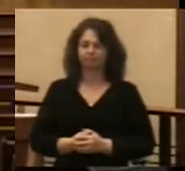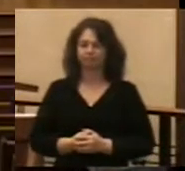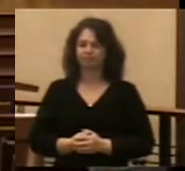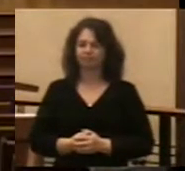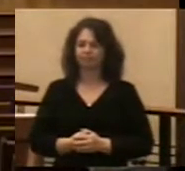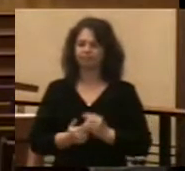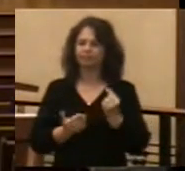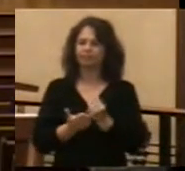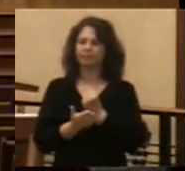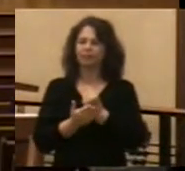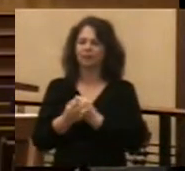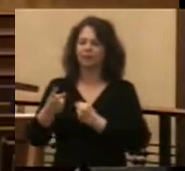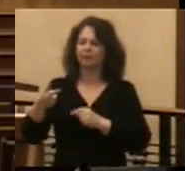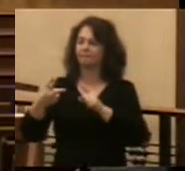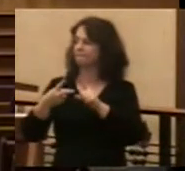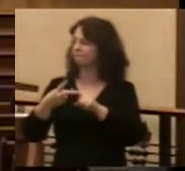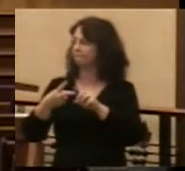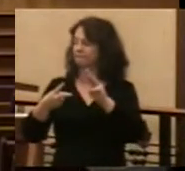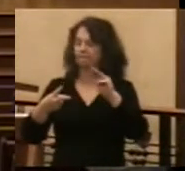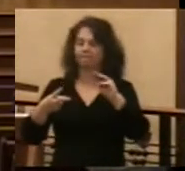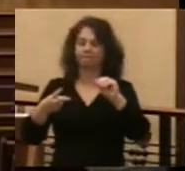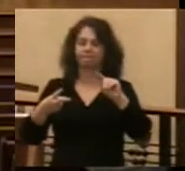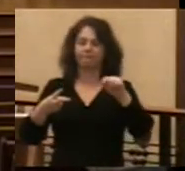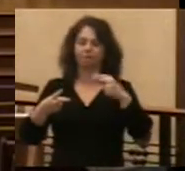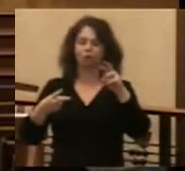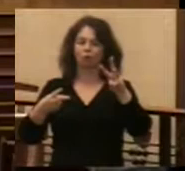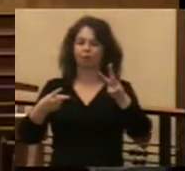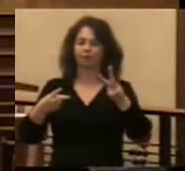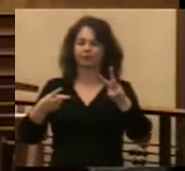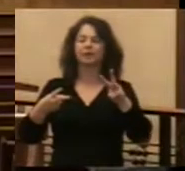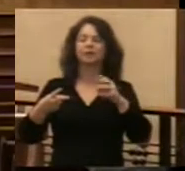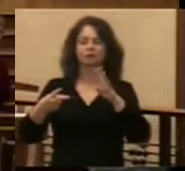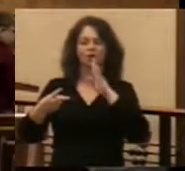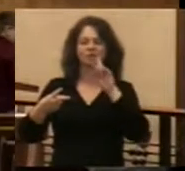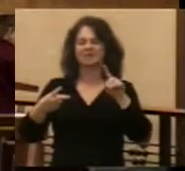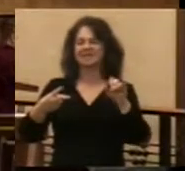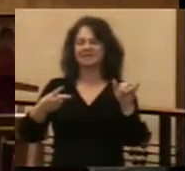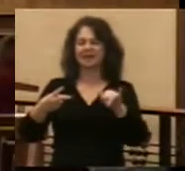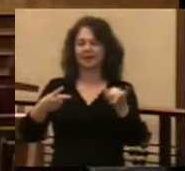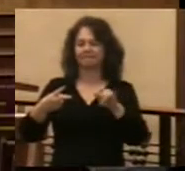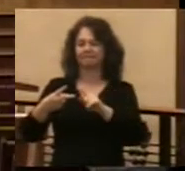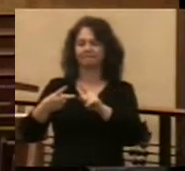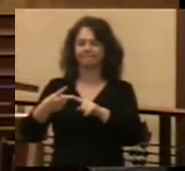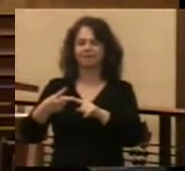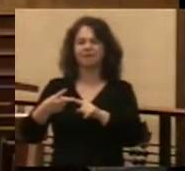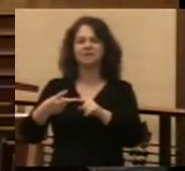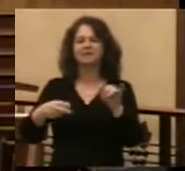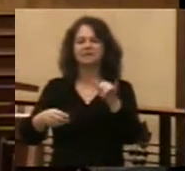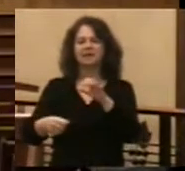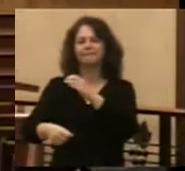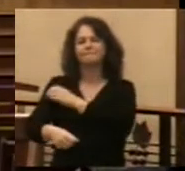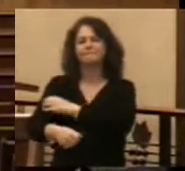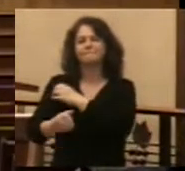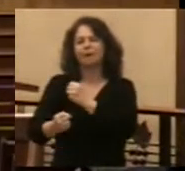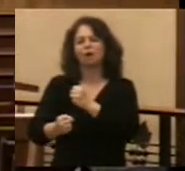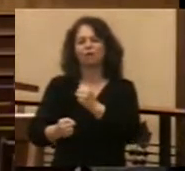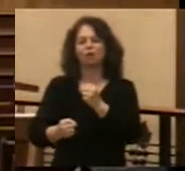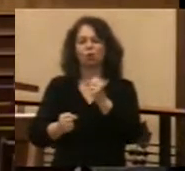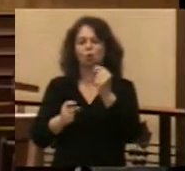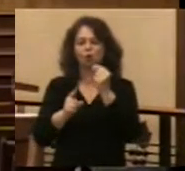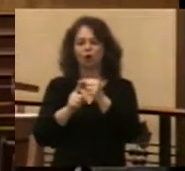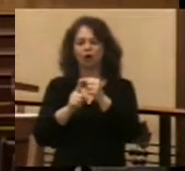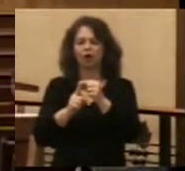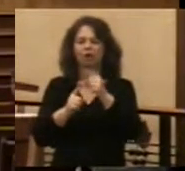The Gospel of Matthew picks up on this same proclamation, the same powerful word of hope and promise